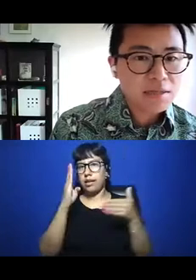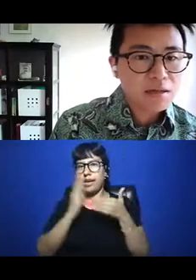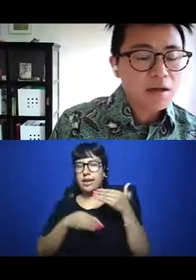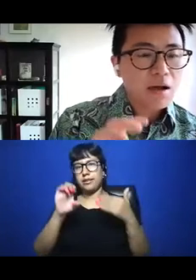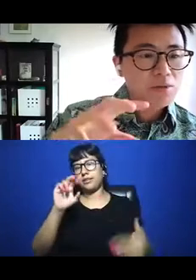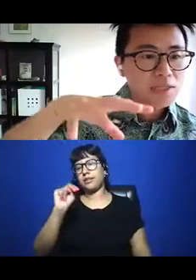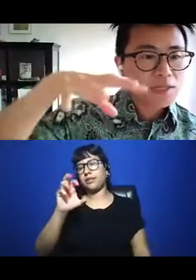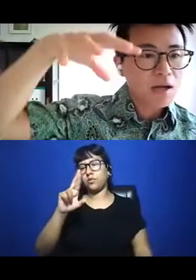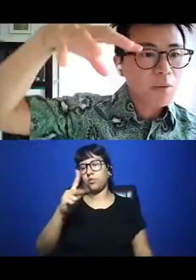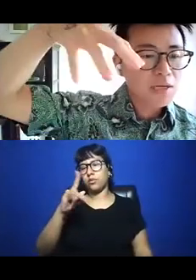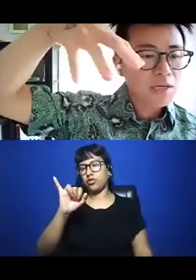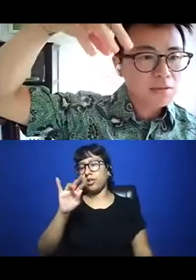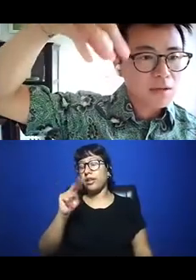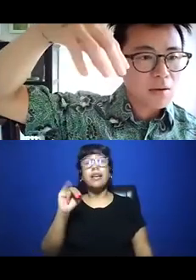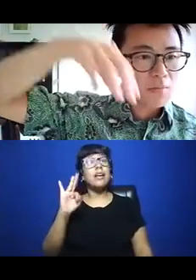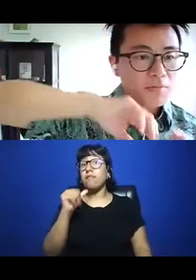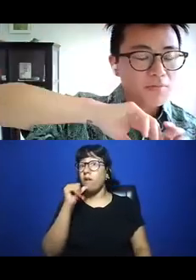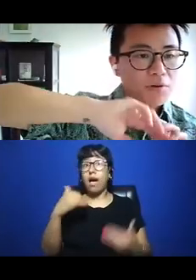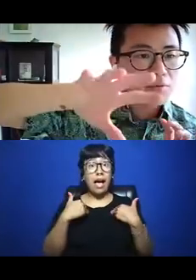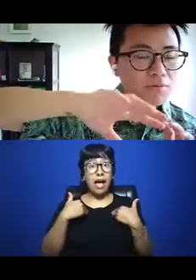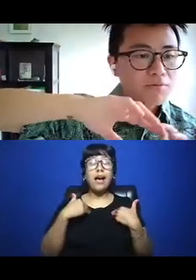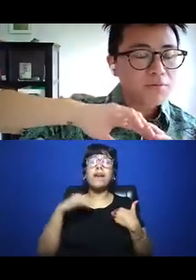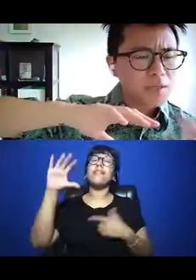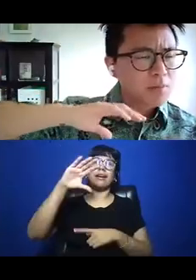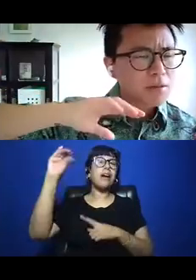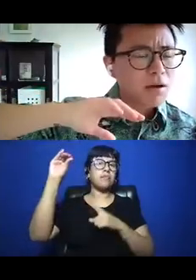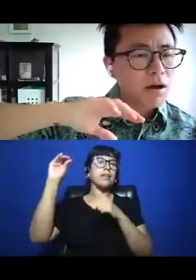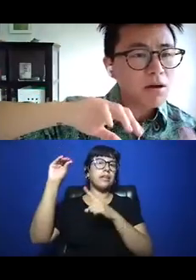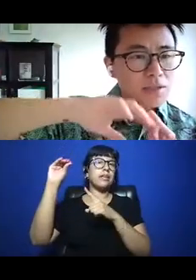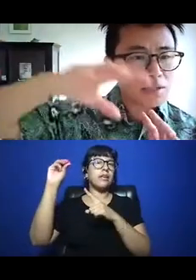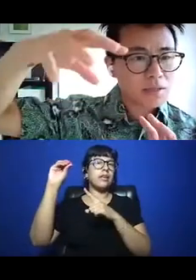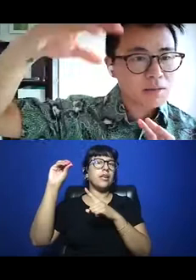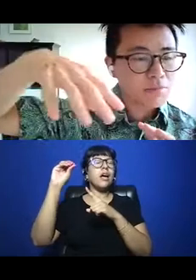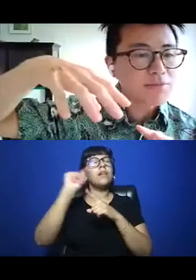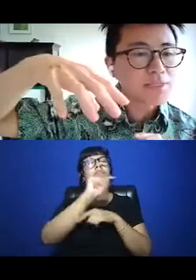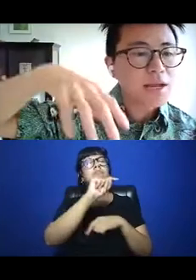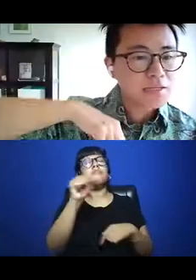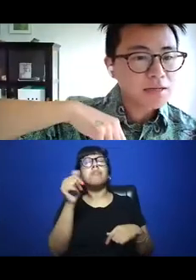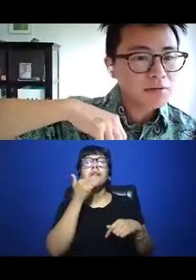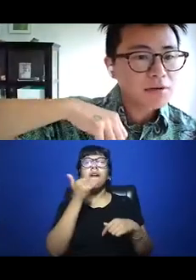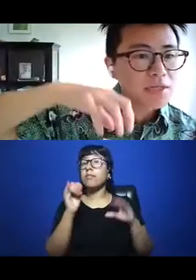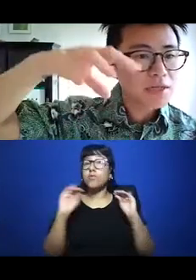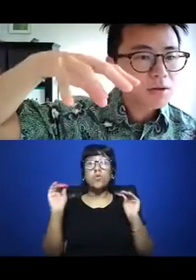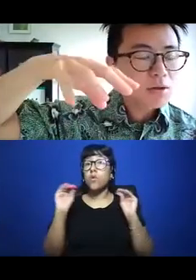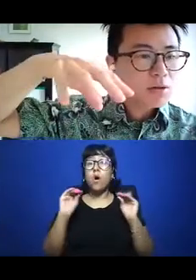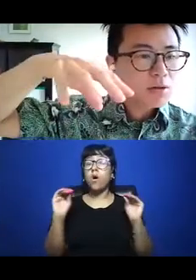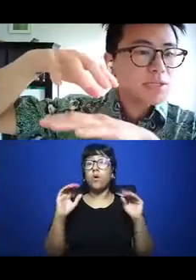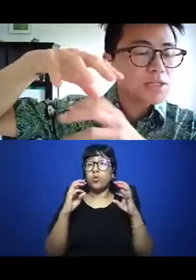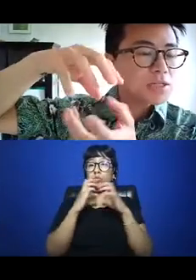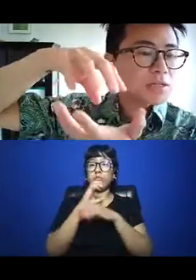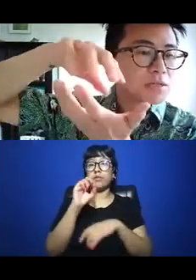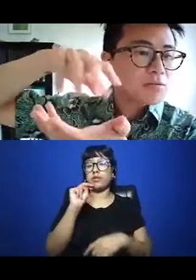doesn't, Jitsi, the company, for some of the calls, if it's not end-to-end encrypted,